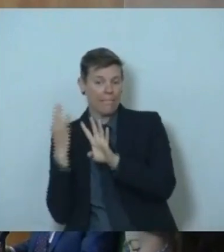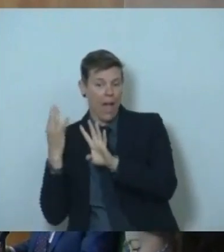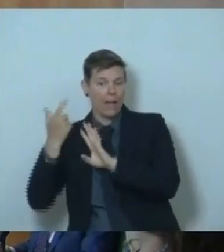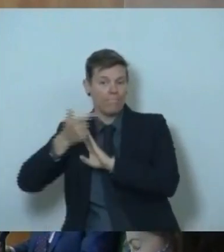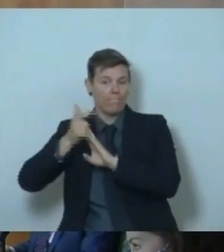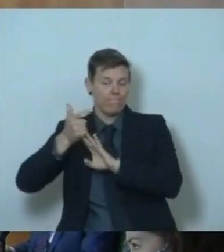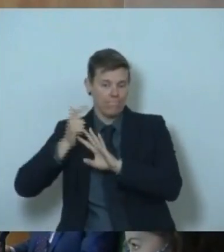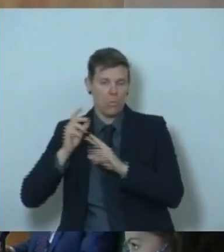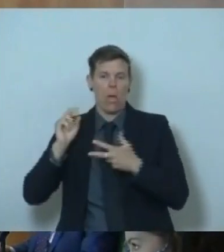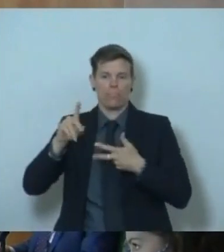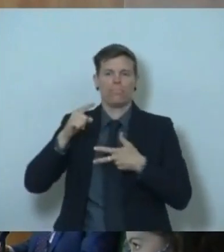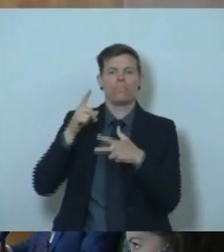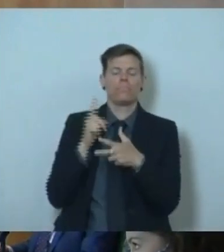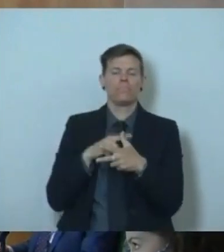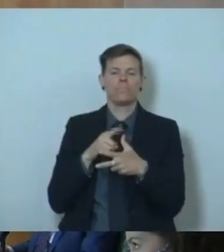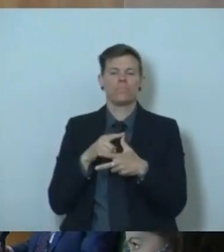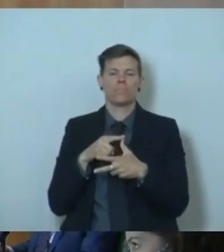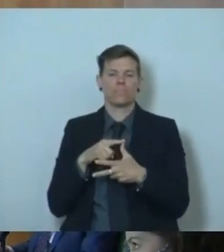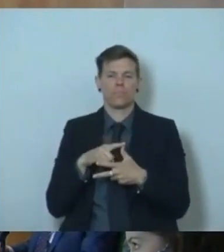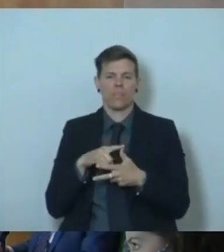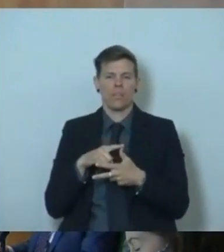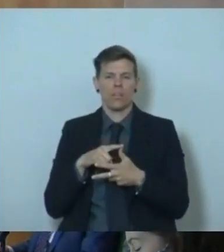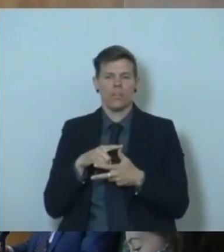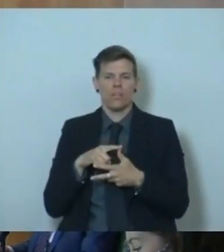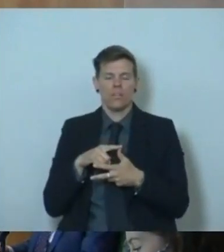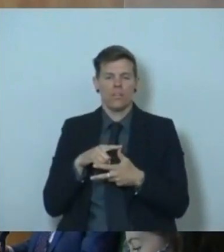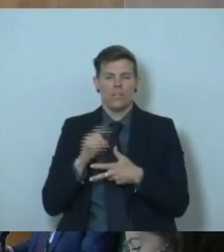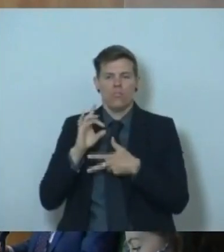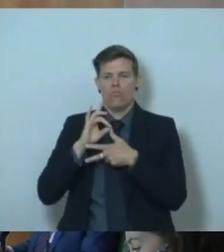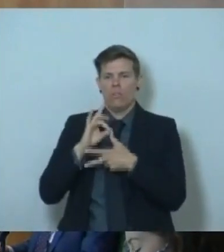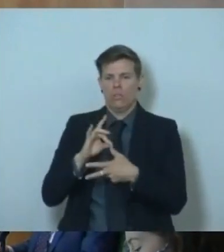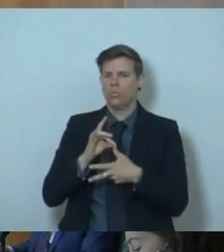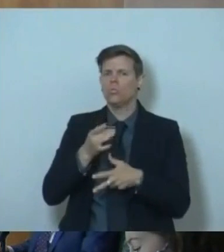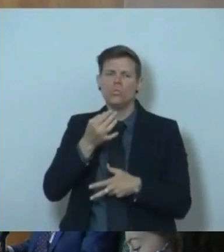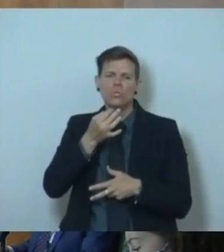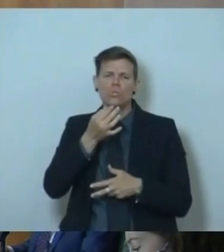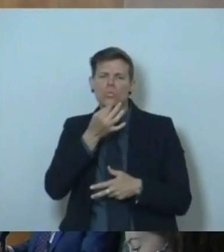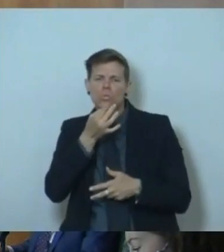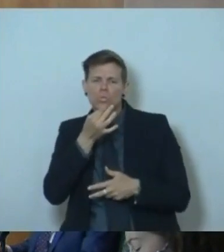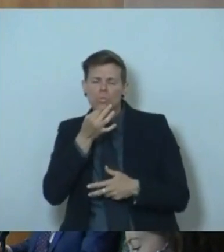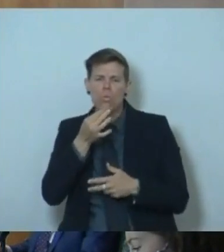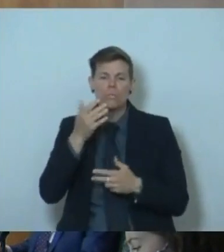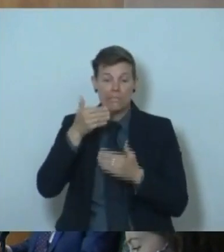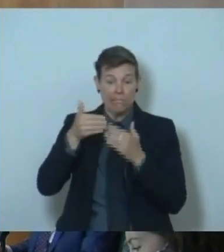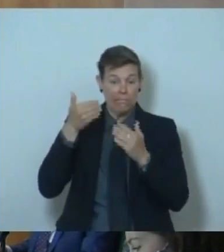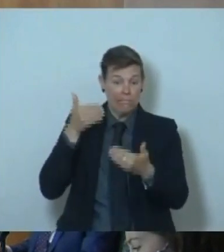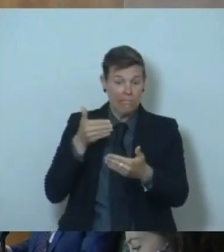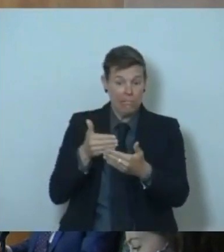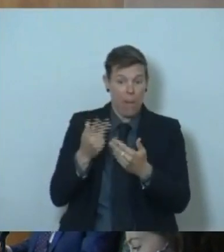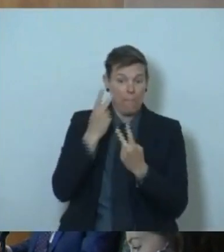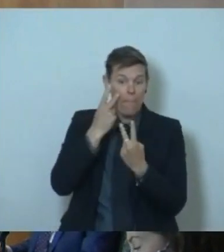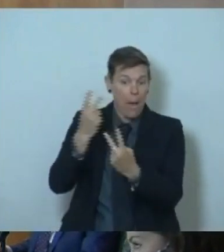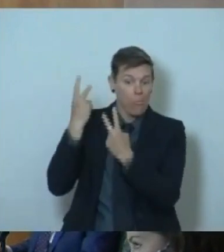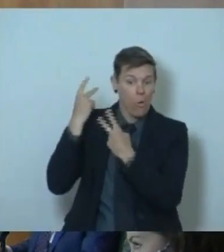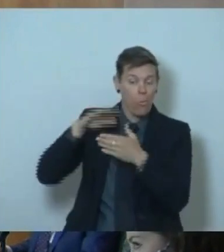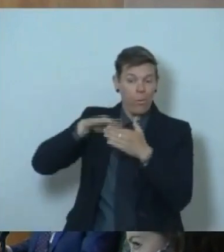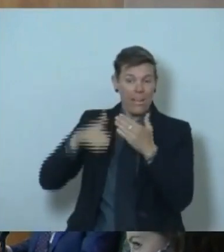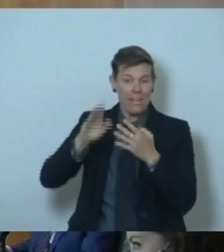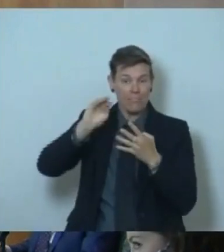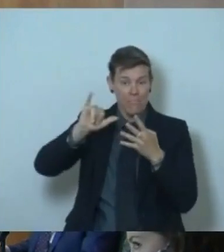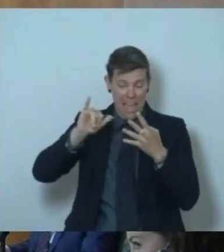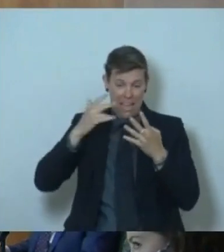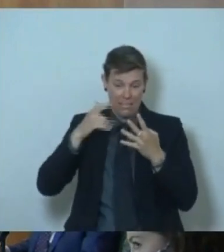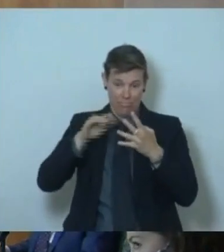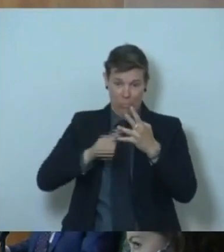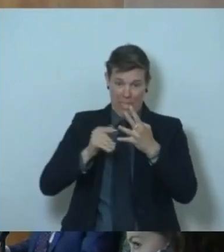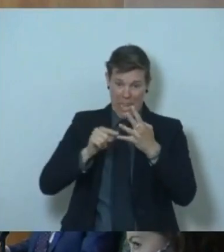is about this upcoming Memorial Day weekend. A lot of people each year go down to Elephant Butte,